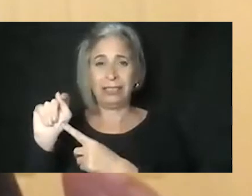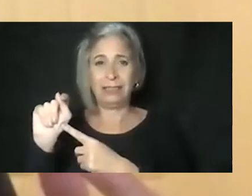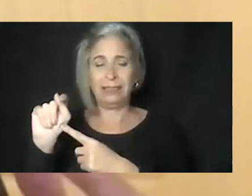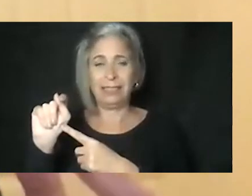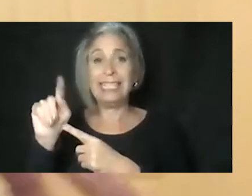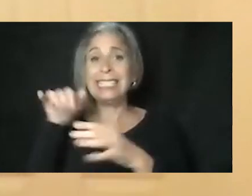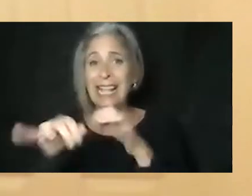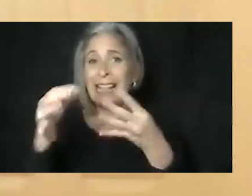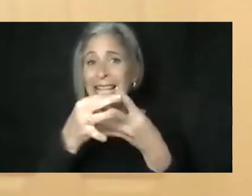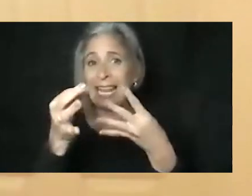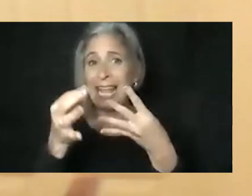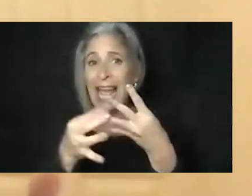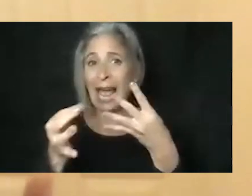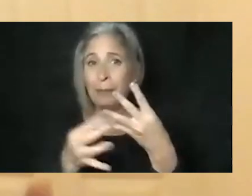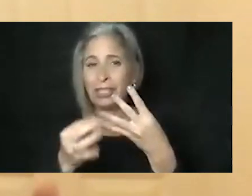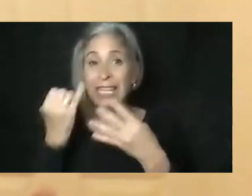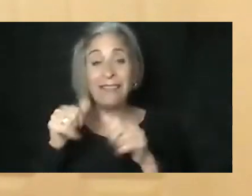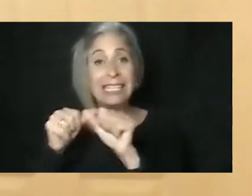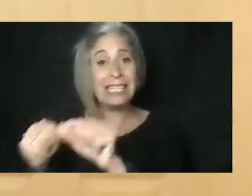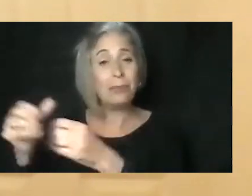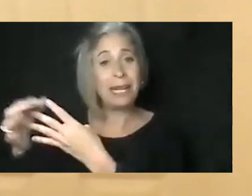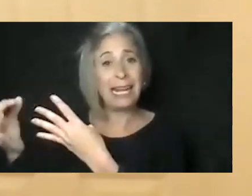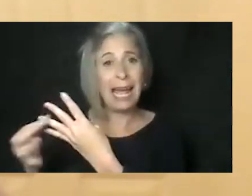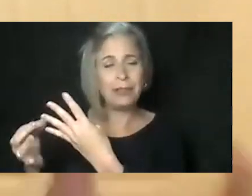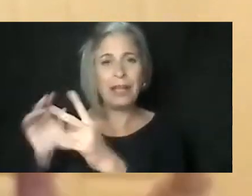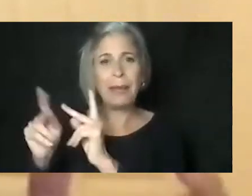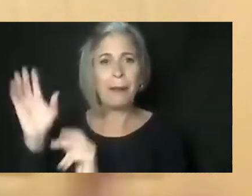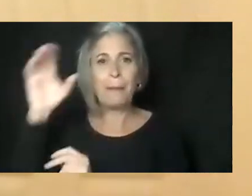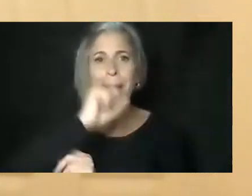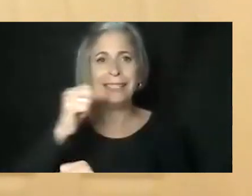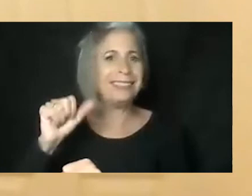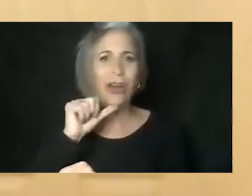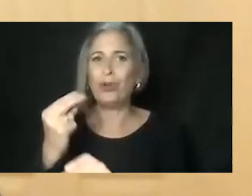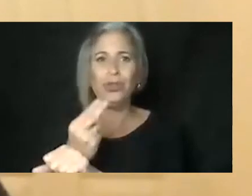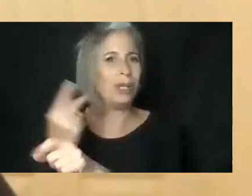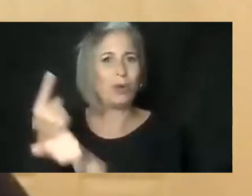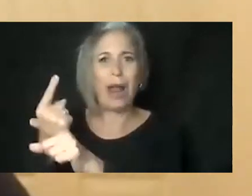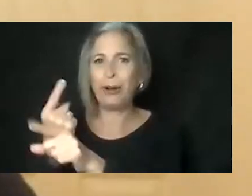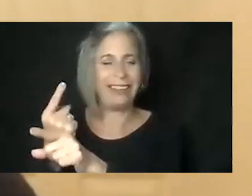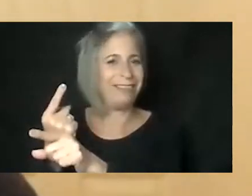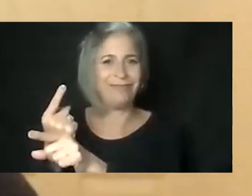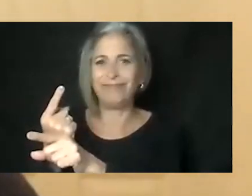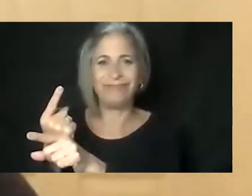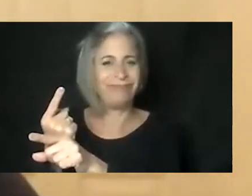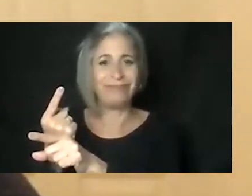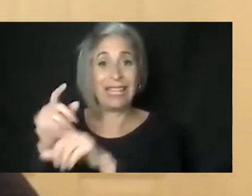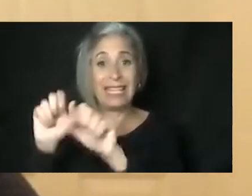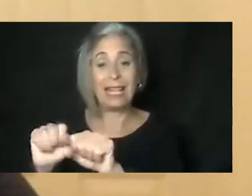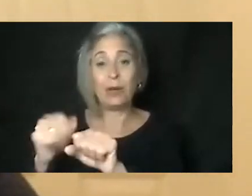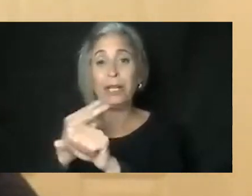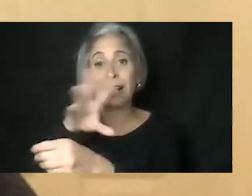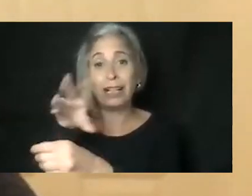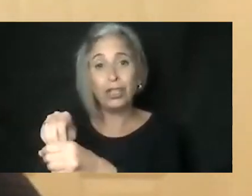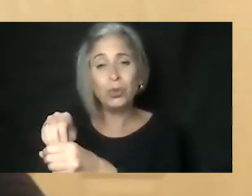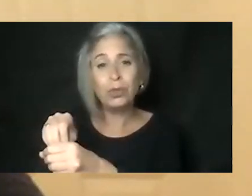option. And if we continue to give it as an option, then people will always misuse the feature. So can we actually include